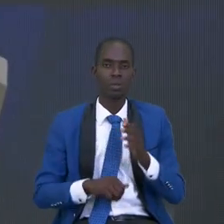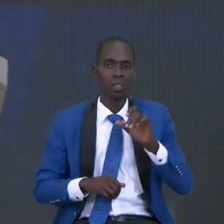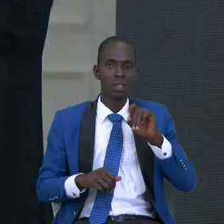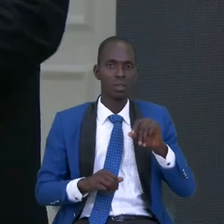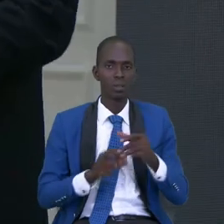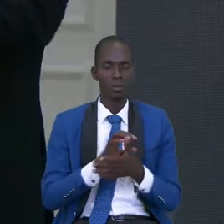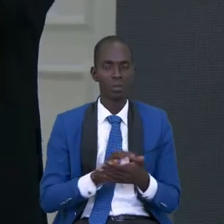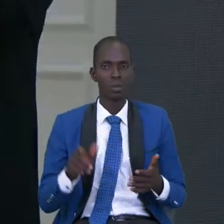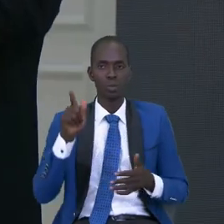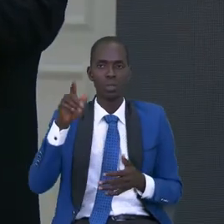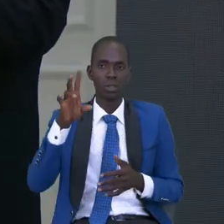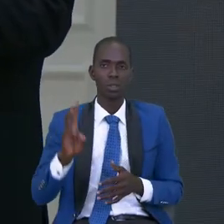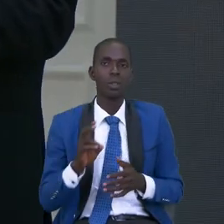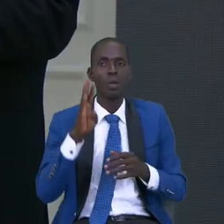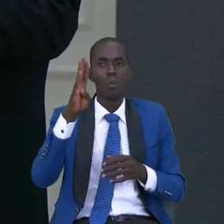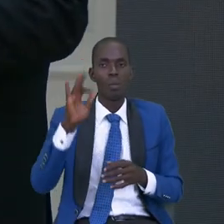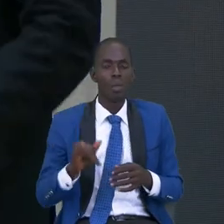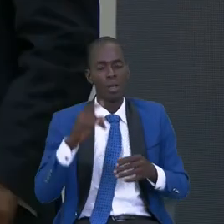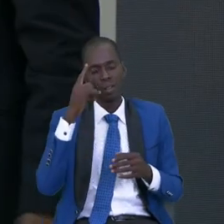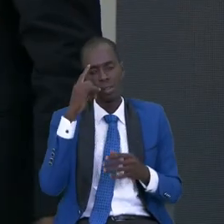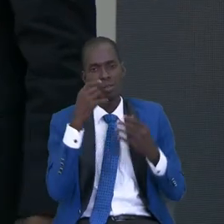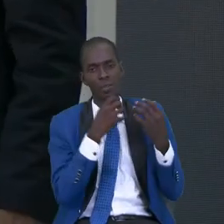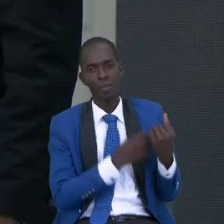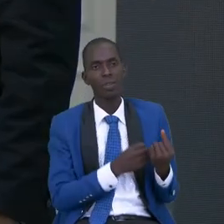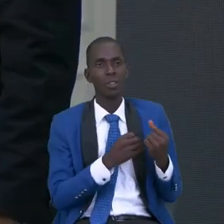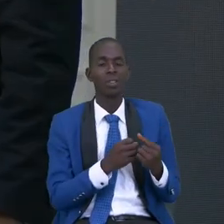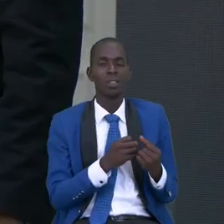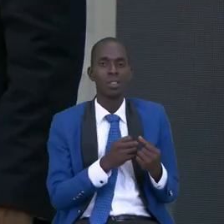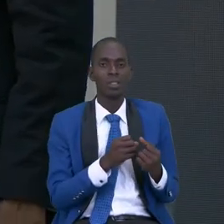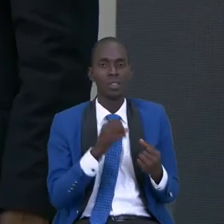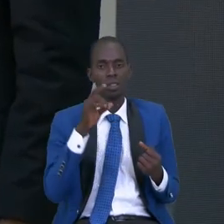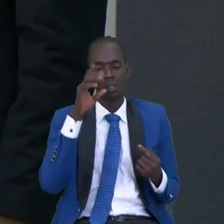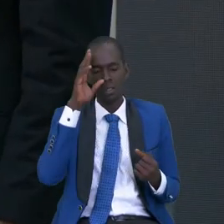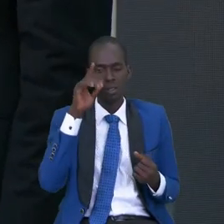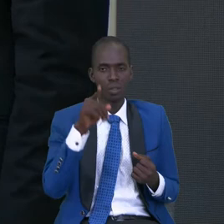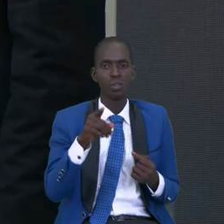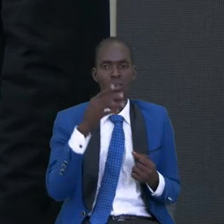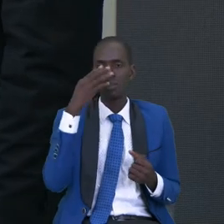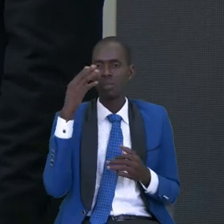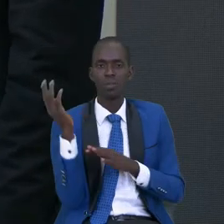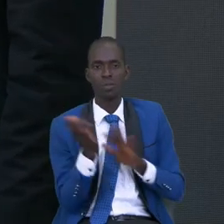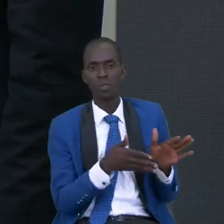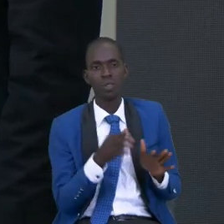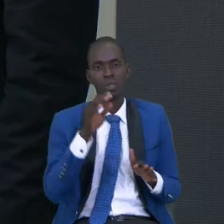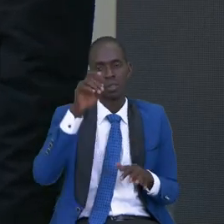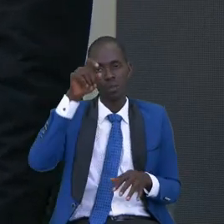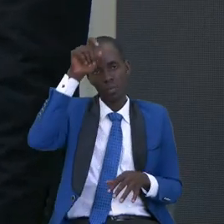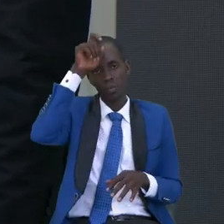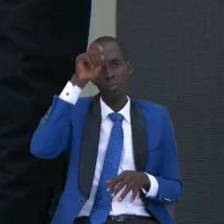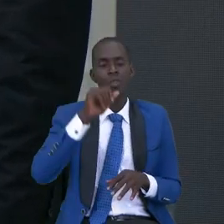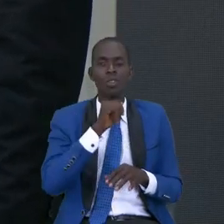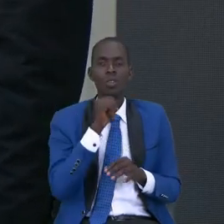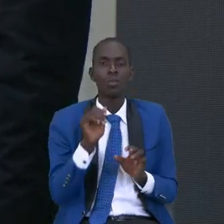verse 27, by faith he forsook Egypt, not fearing the wrath of